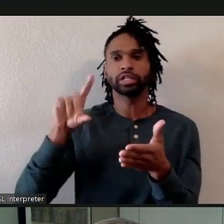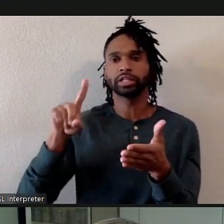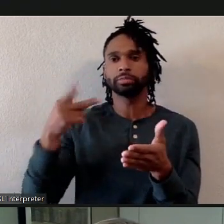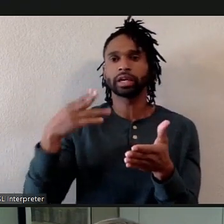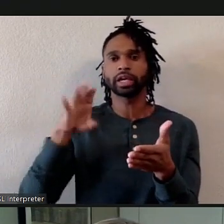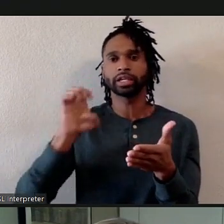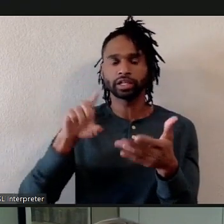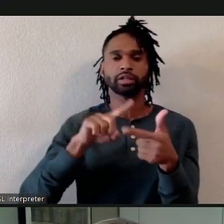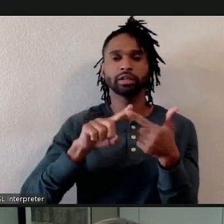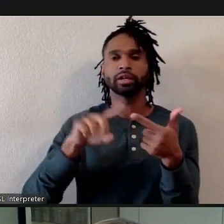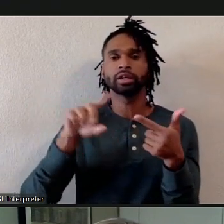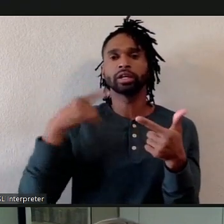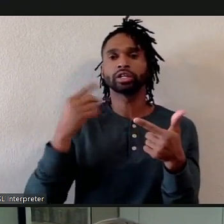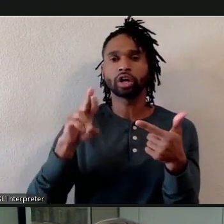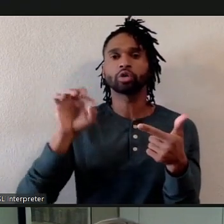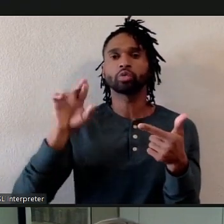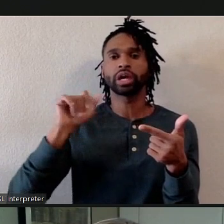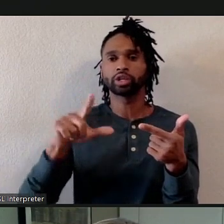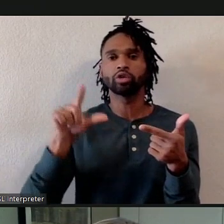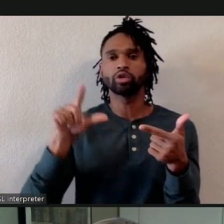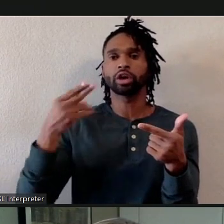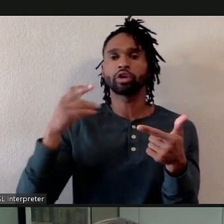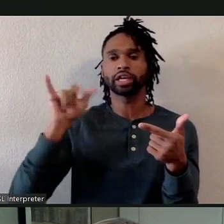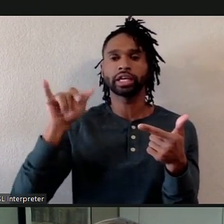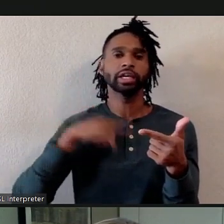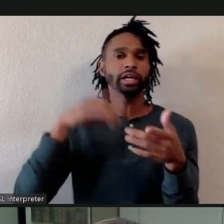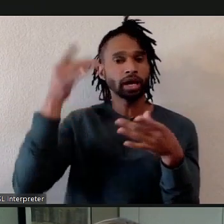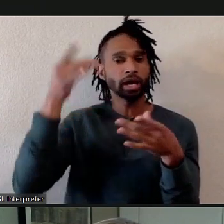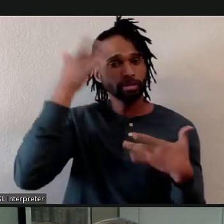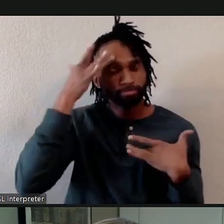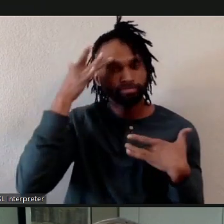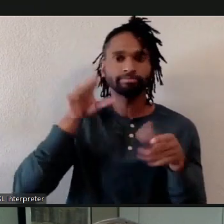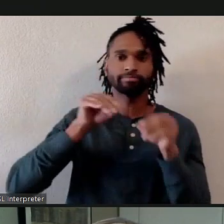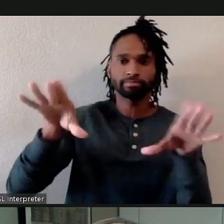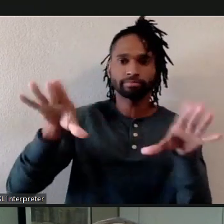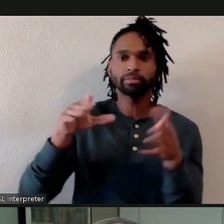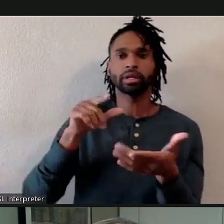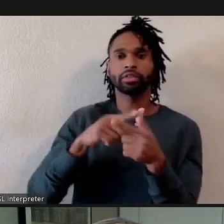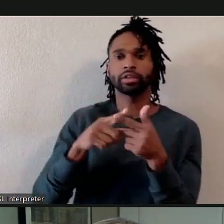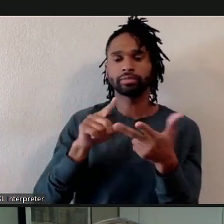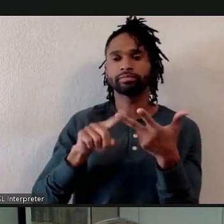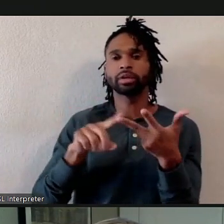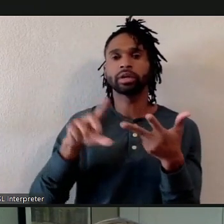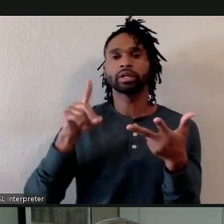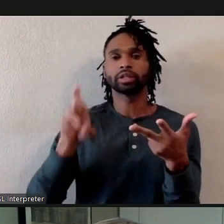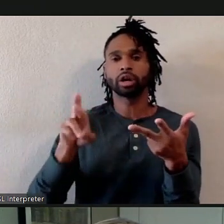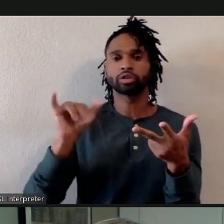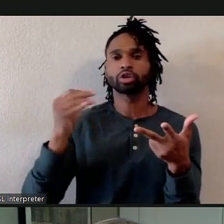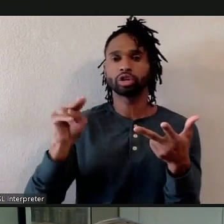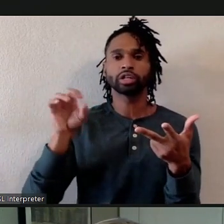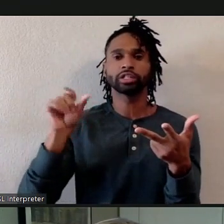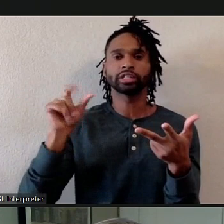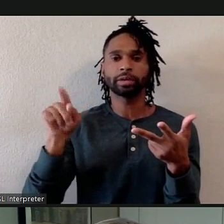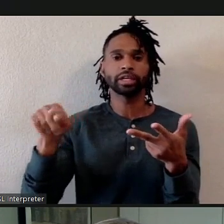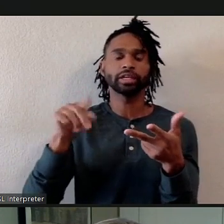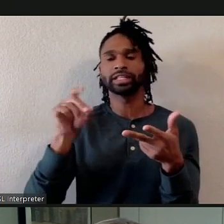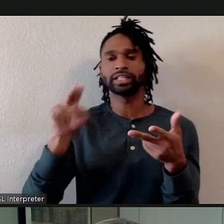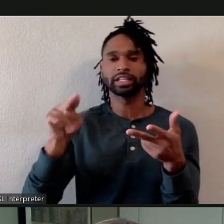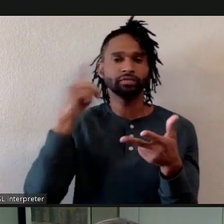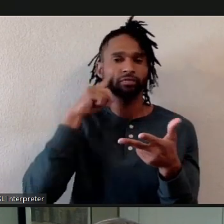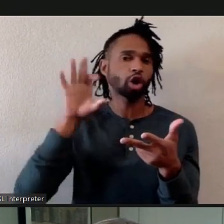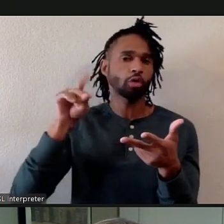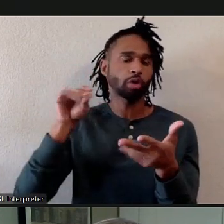Rachel Herlihy, State Epidemiologist, CDPHE, and Dr. John Samet, Dean of Colorado School of